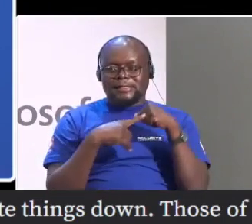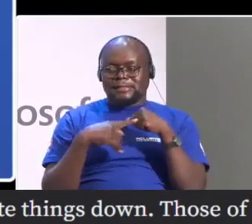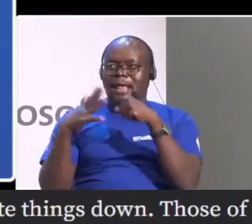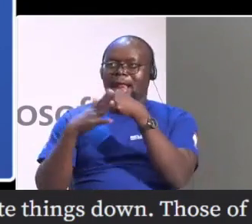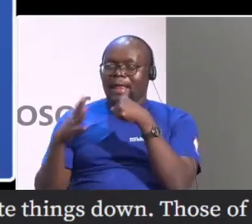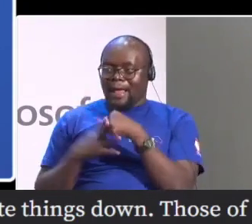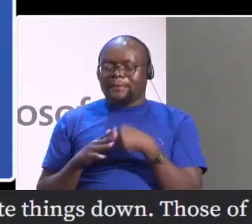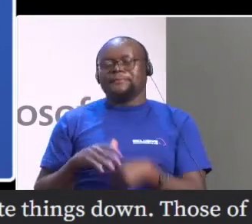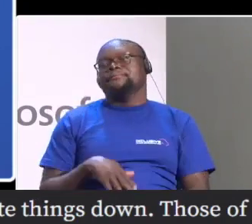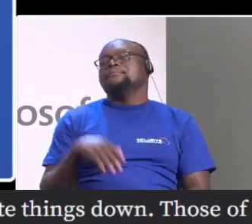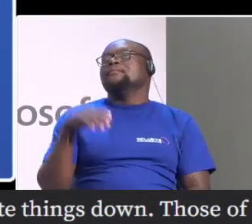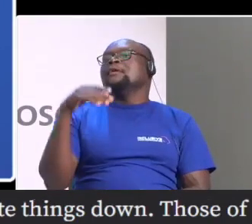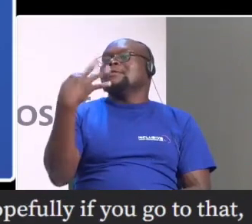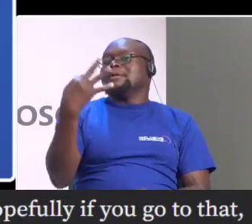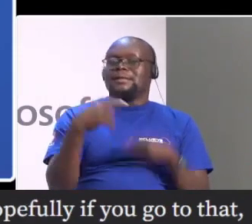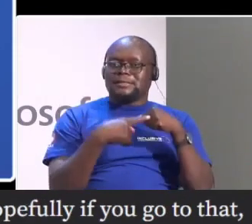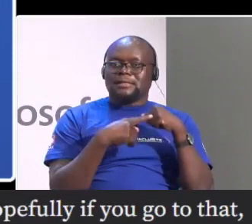3694-699. I'll say that again,